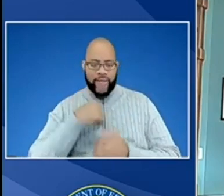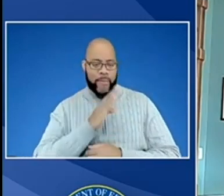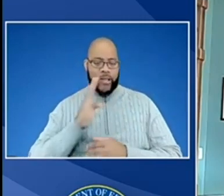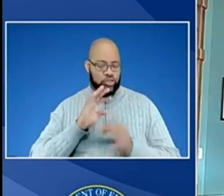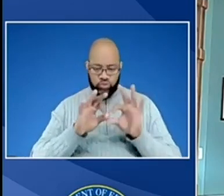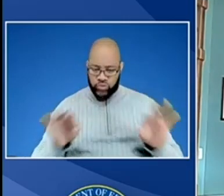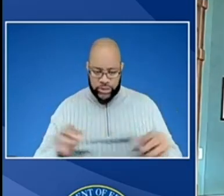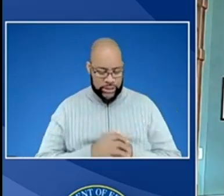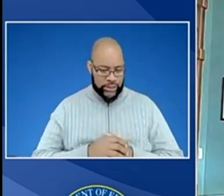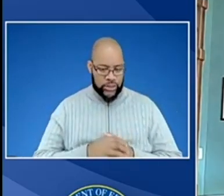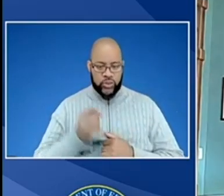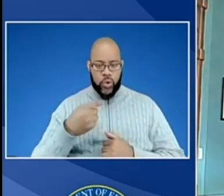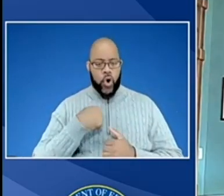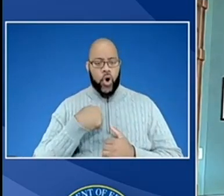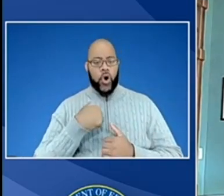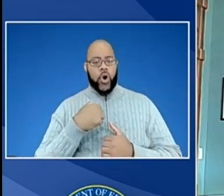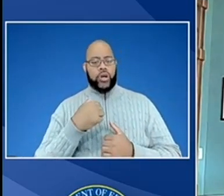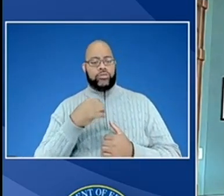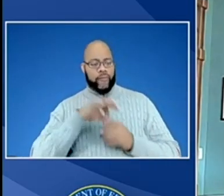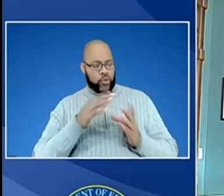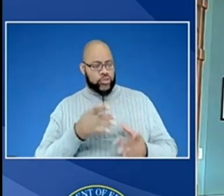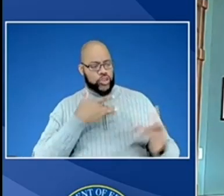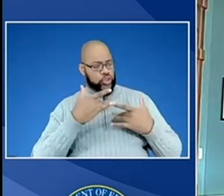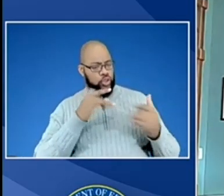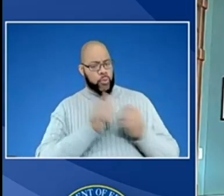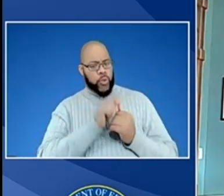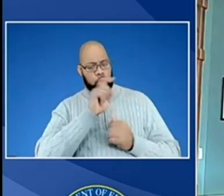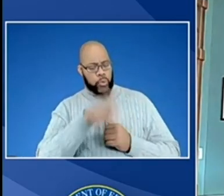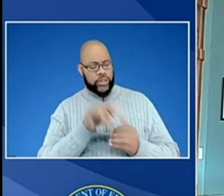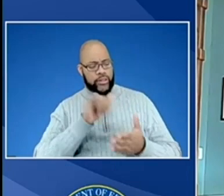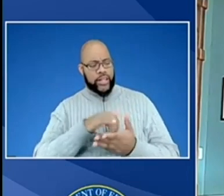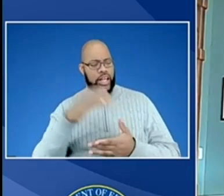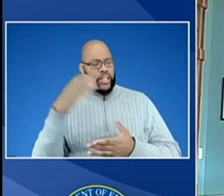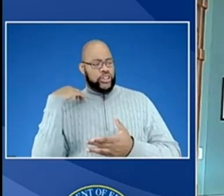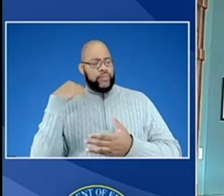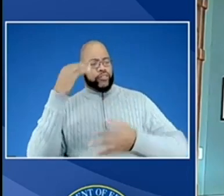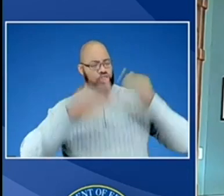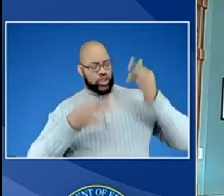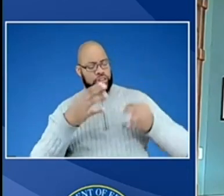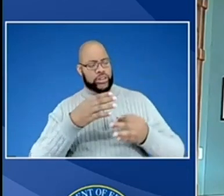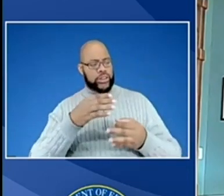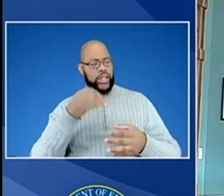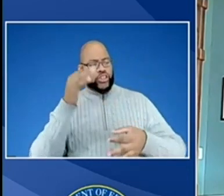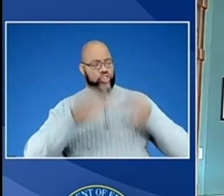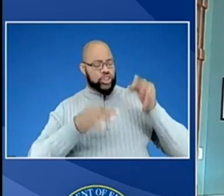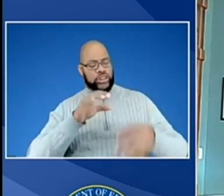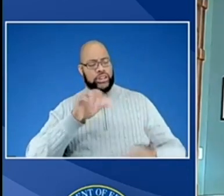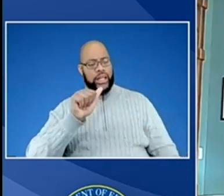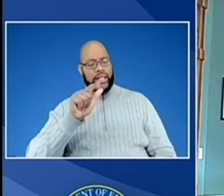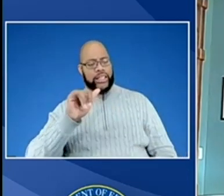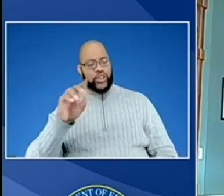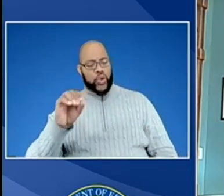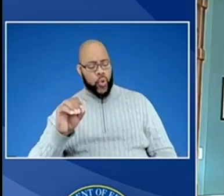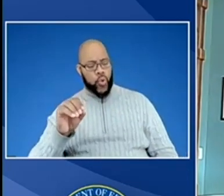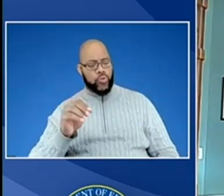degrees. So our constituents are very concerned with the questions the Chief Justice and Justice Alito raised. So I've been asked by communities of